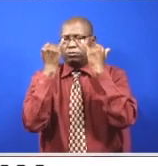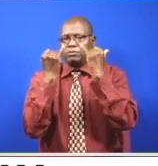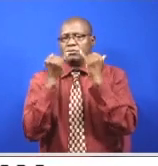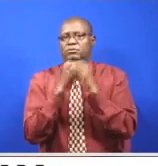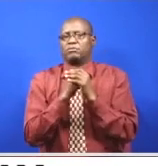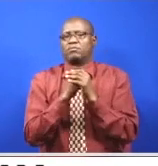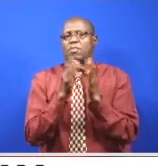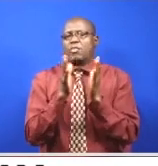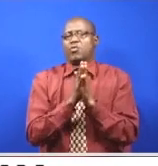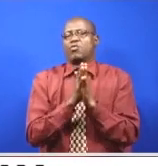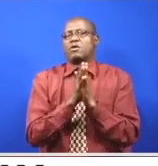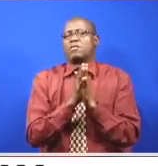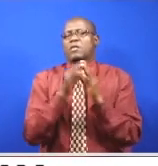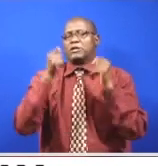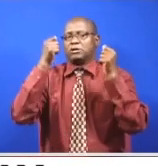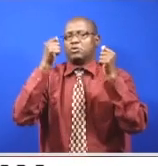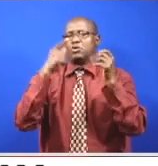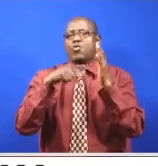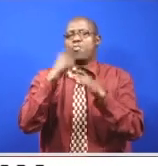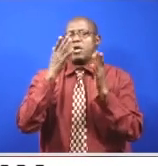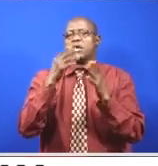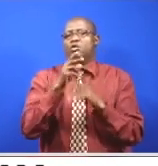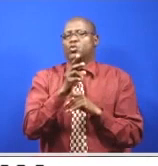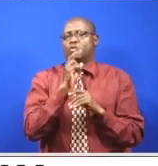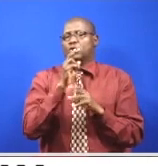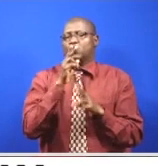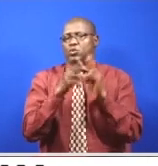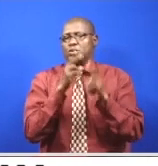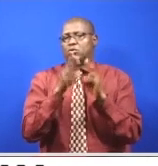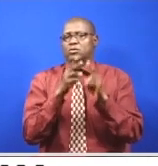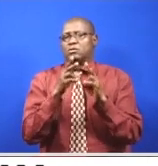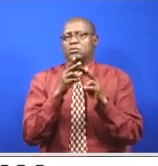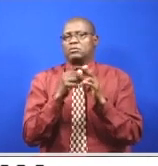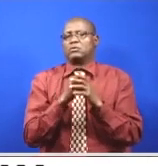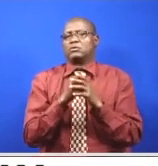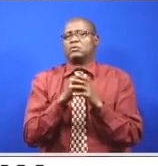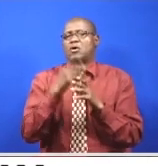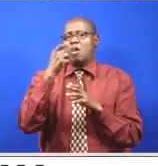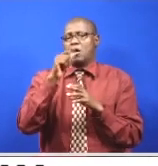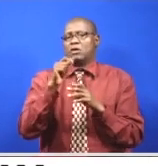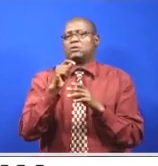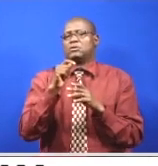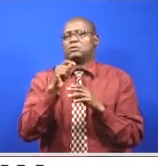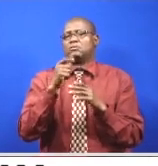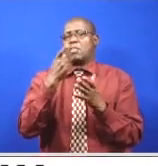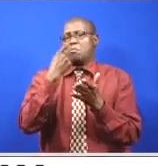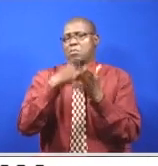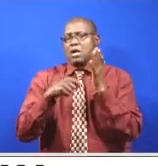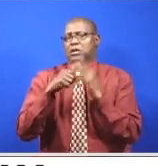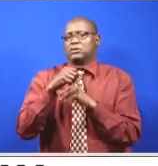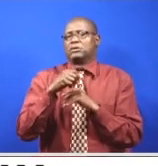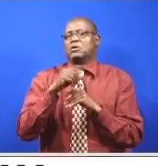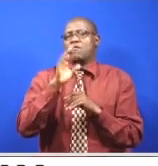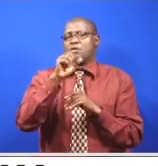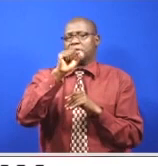Week's champions are the winners of 2022 Halt Prize Eco Banner from St.